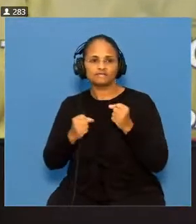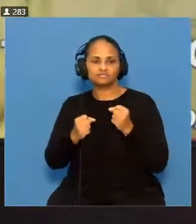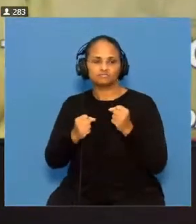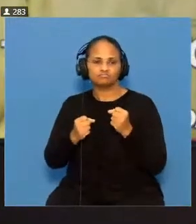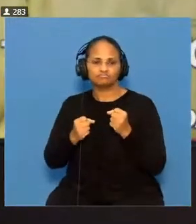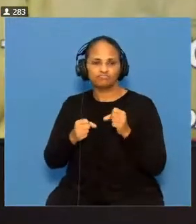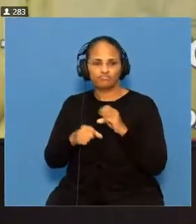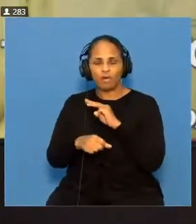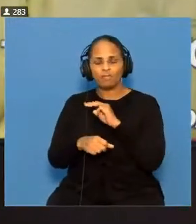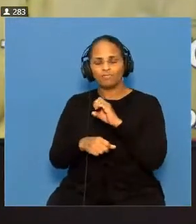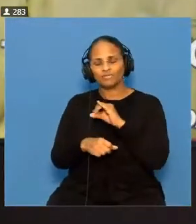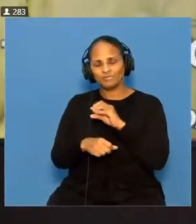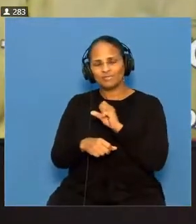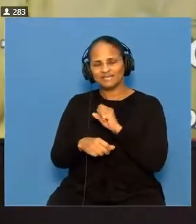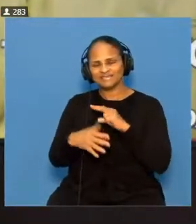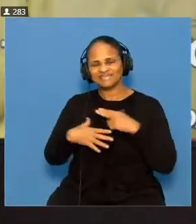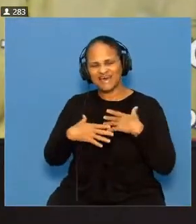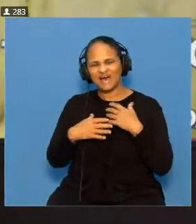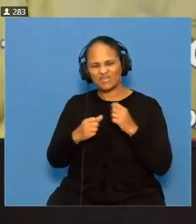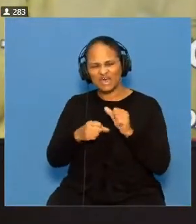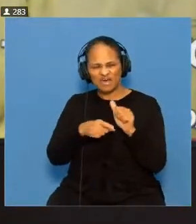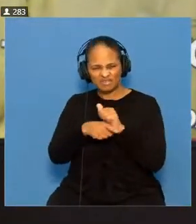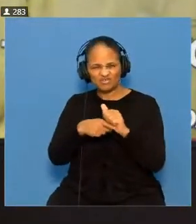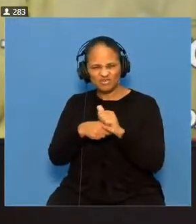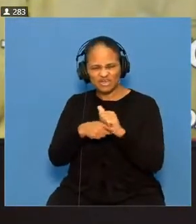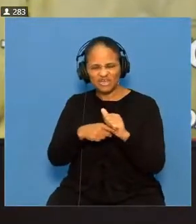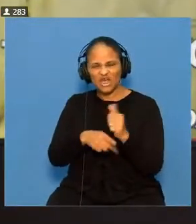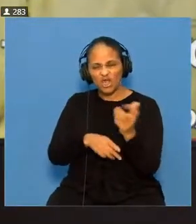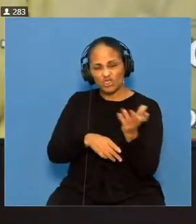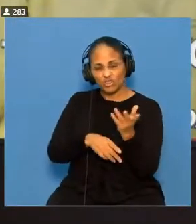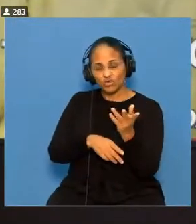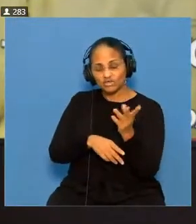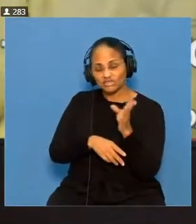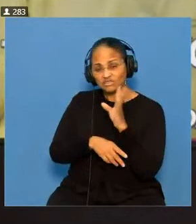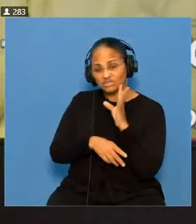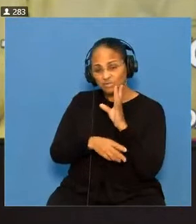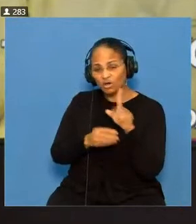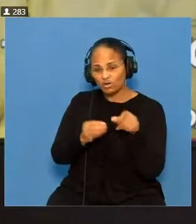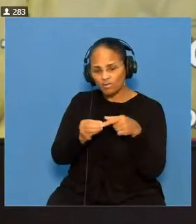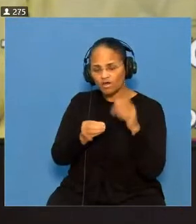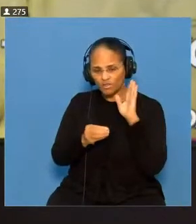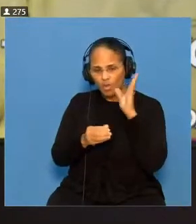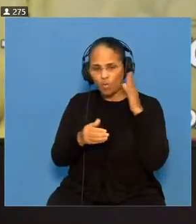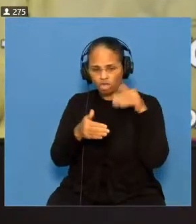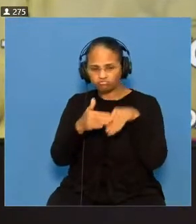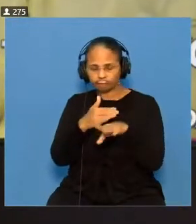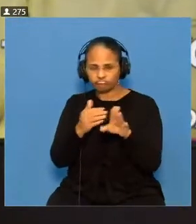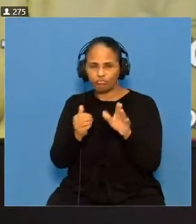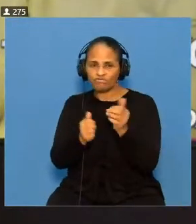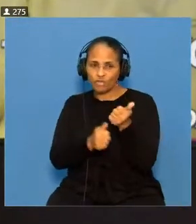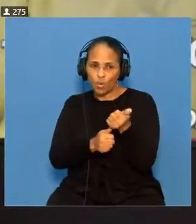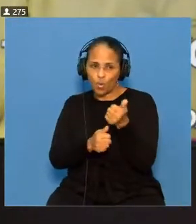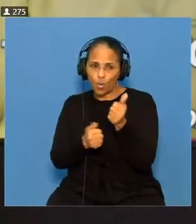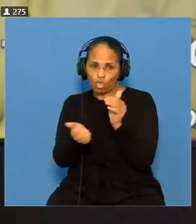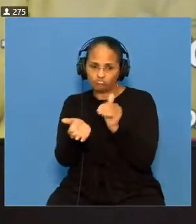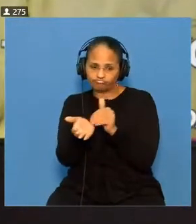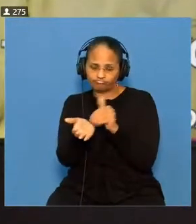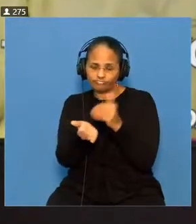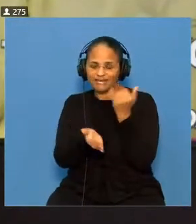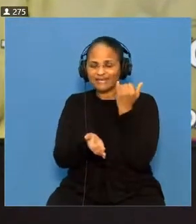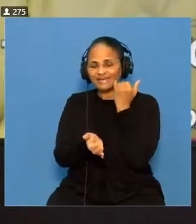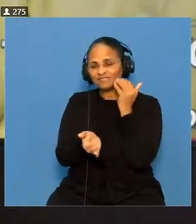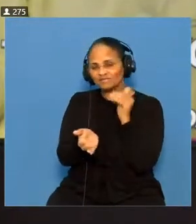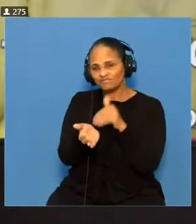training. So they'll be able to, those individuals that you spoke about will be able to either access it through their own physician if the physician